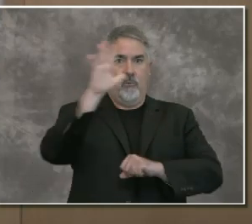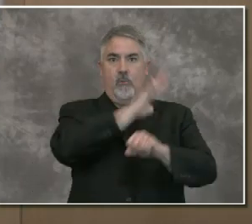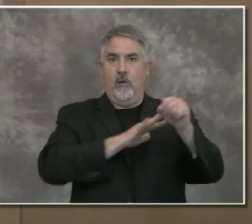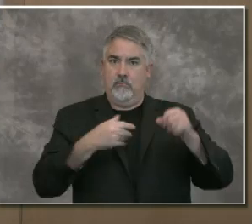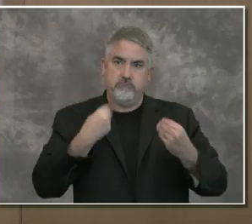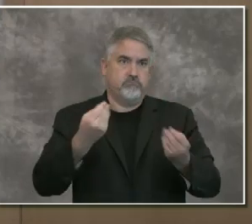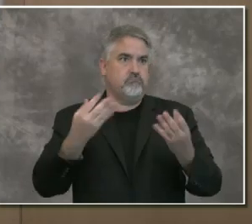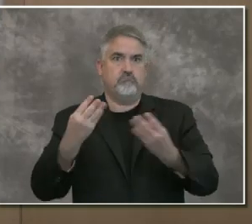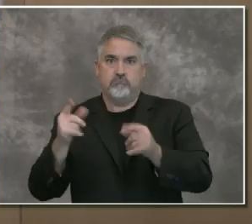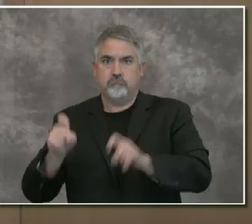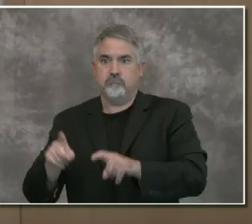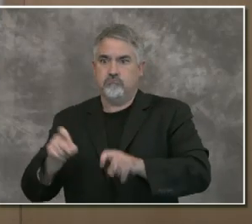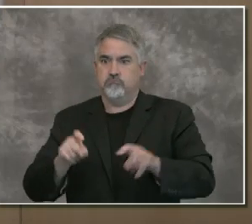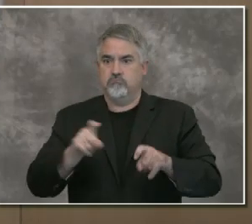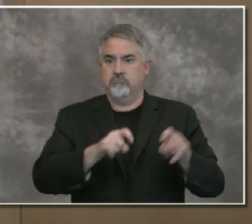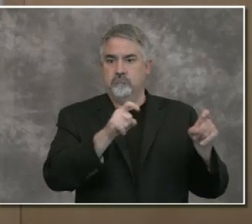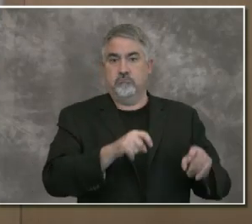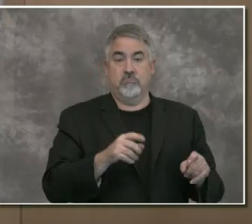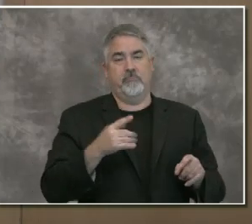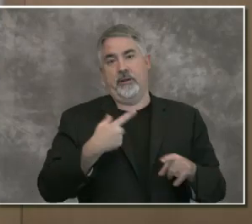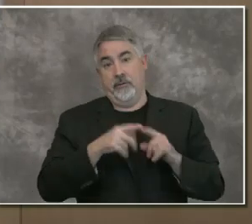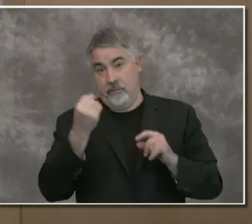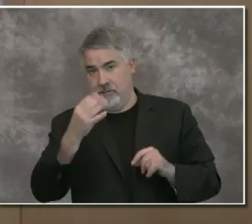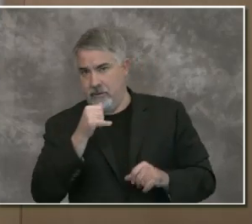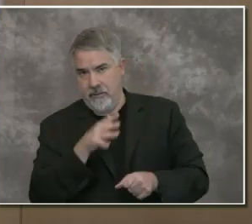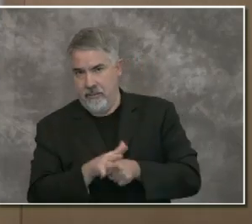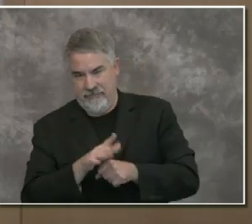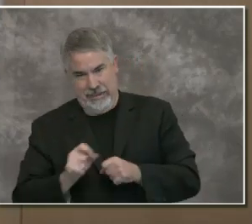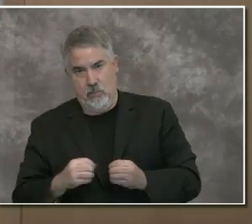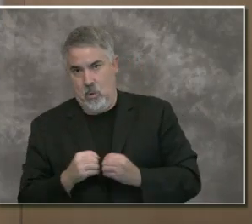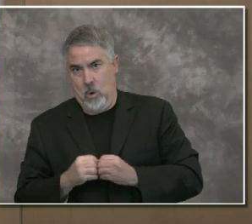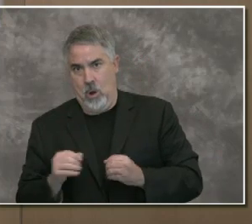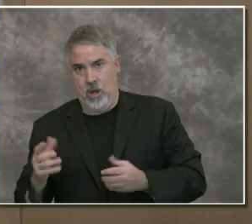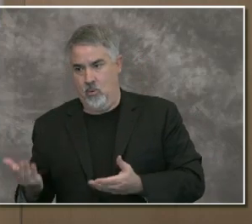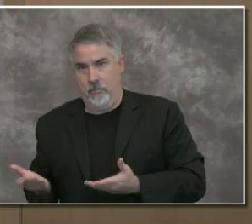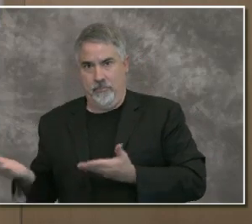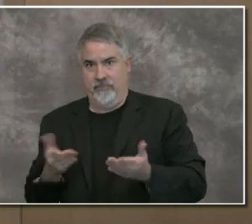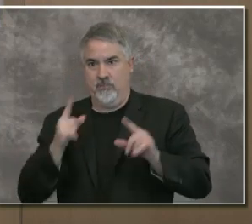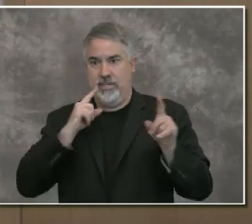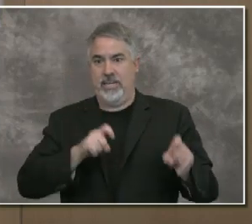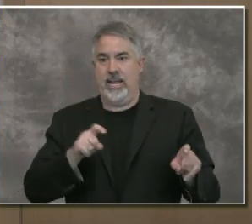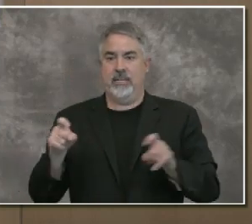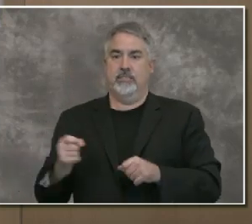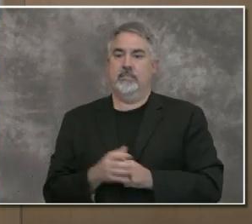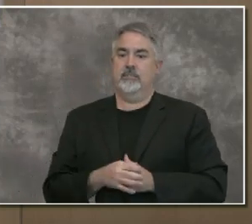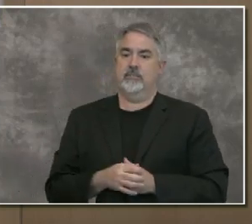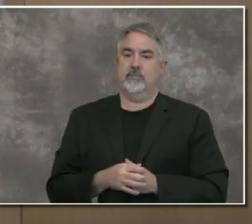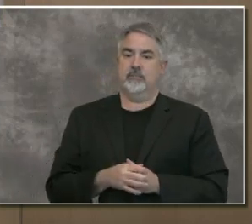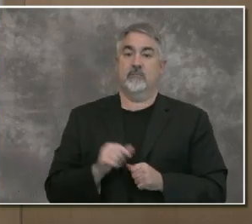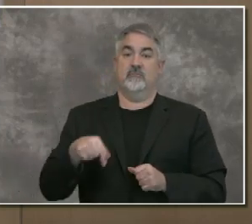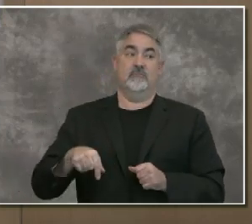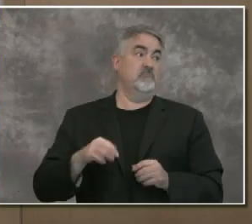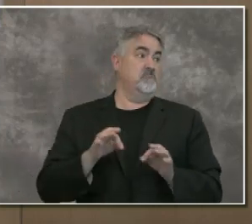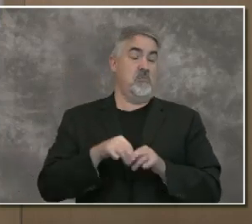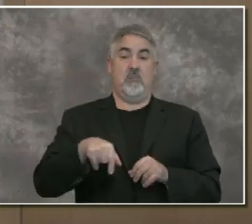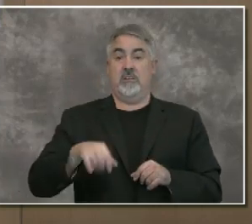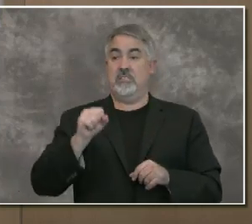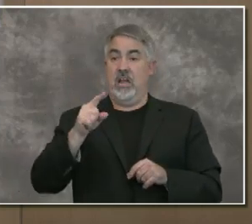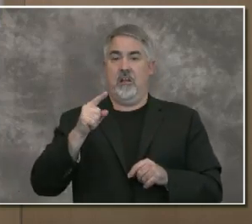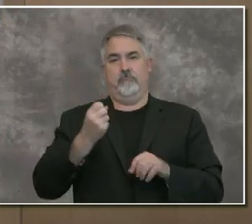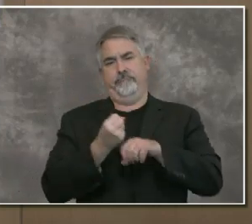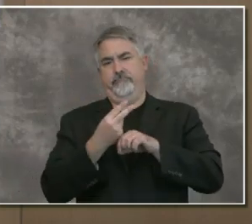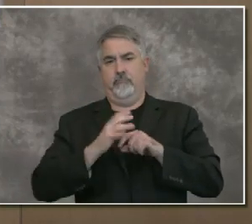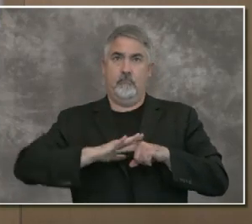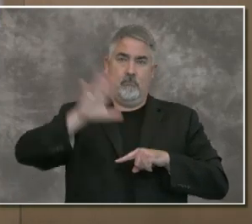trying to increase our capacity for testing each week. And that's going to determine if the